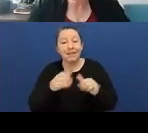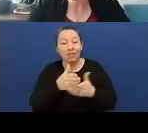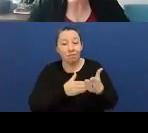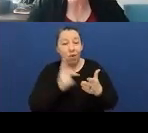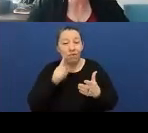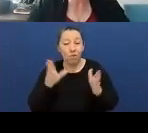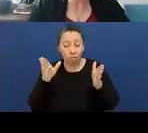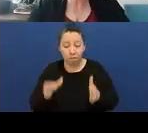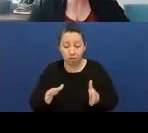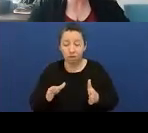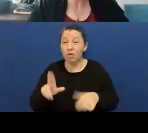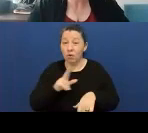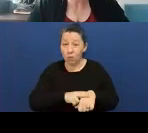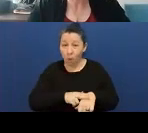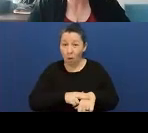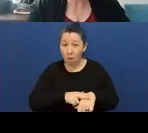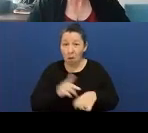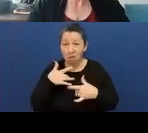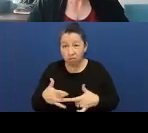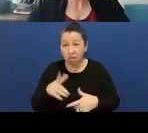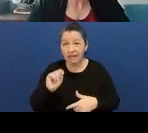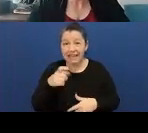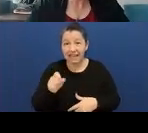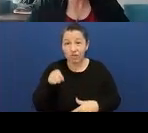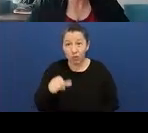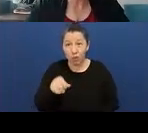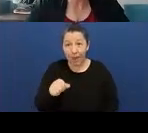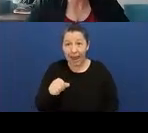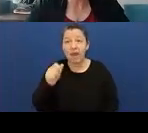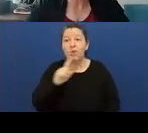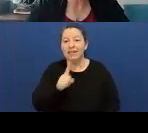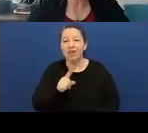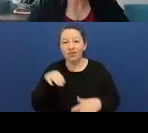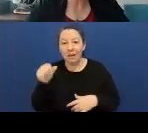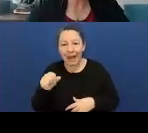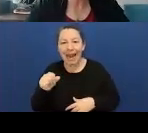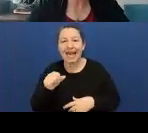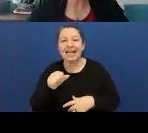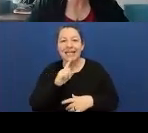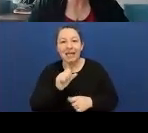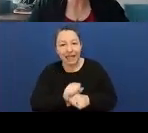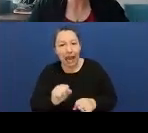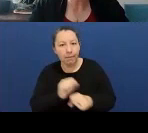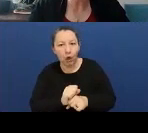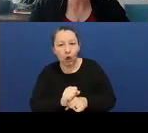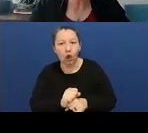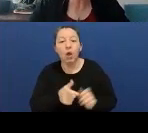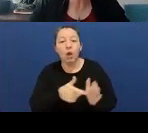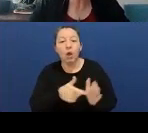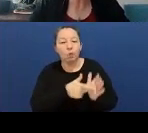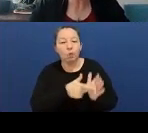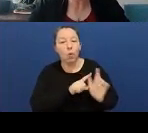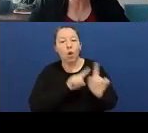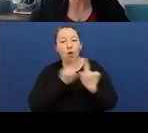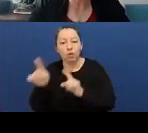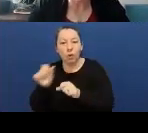normal taxes to pay to the Egyptian state was paid in conscripted labor. They were required to go work for a couple of